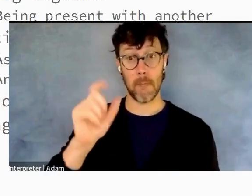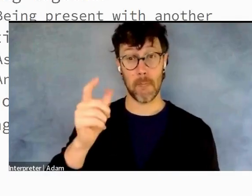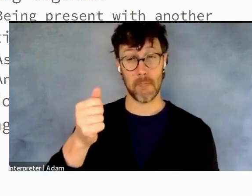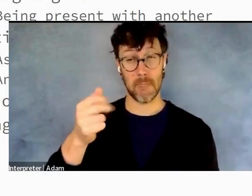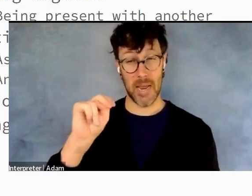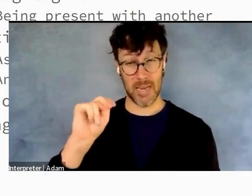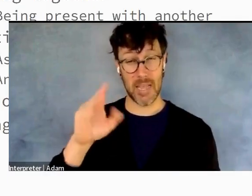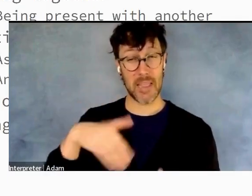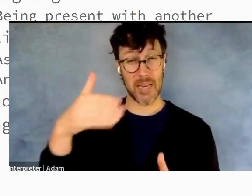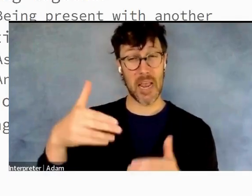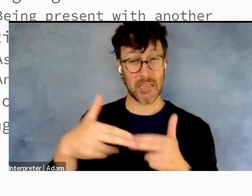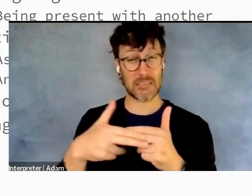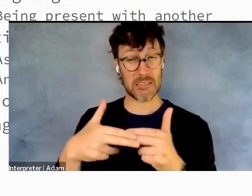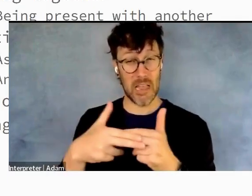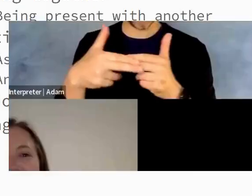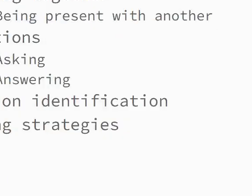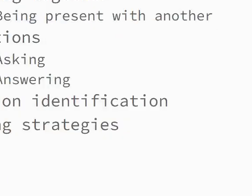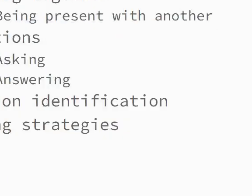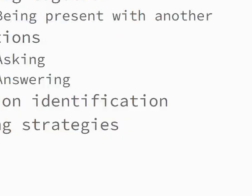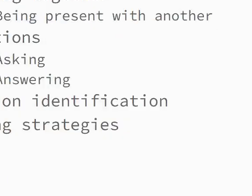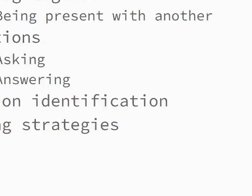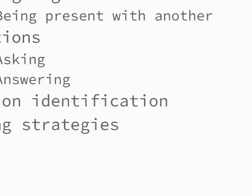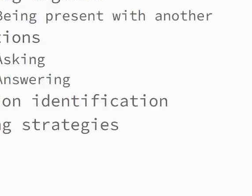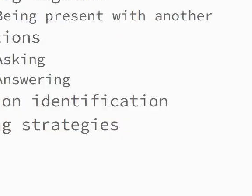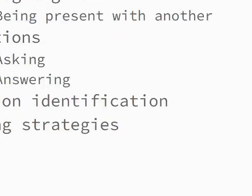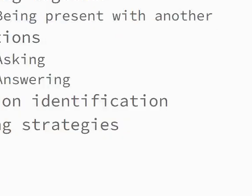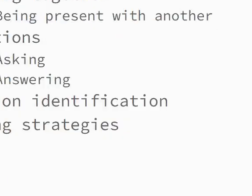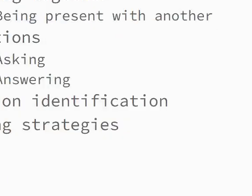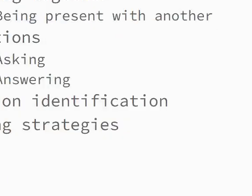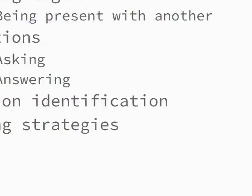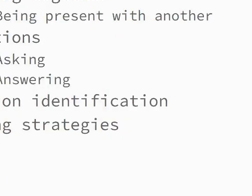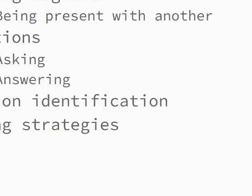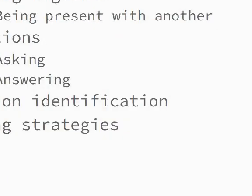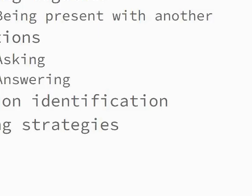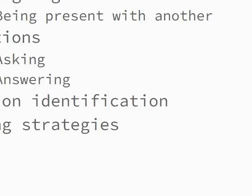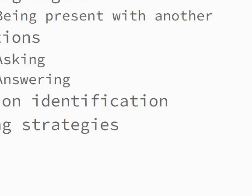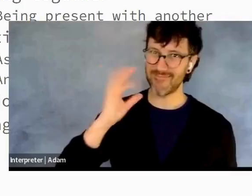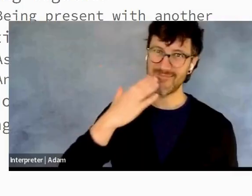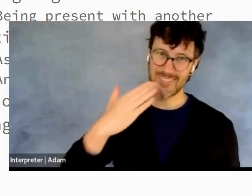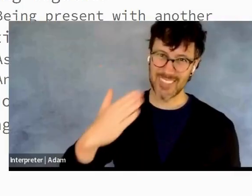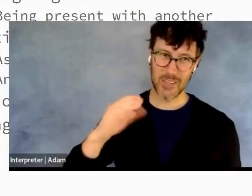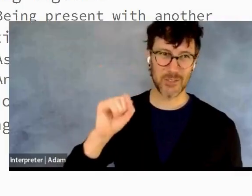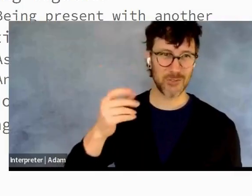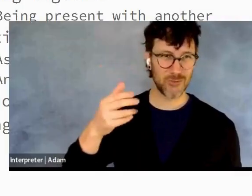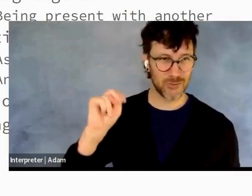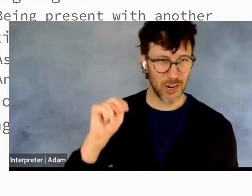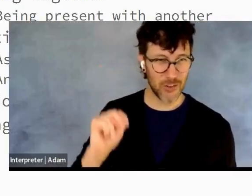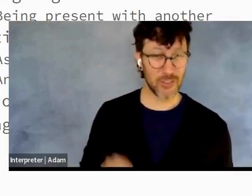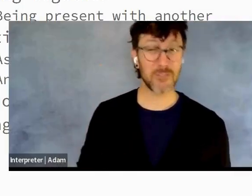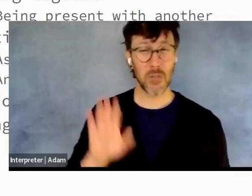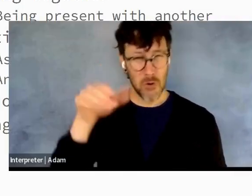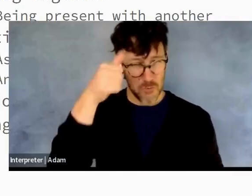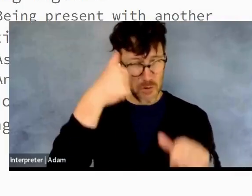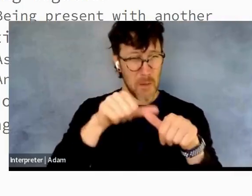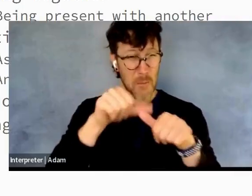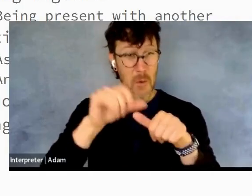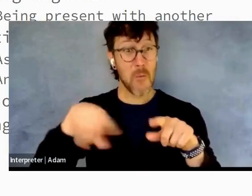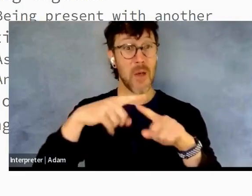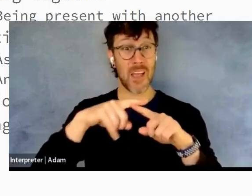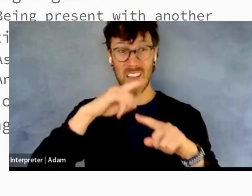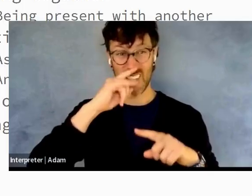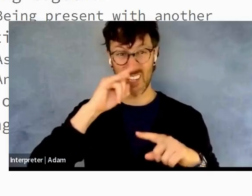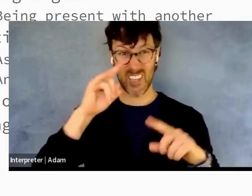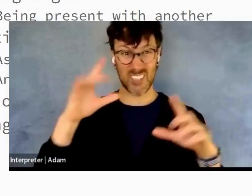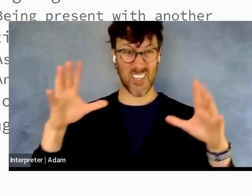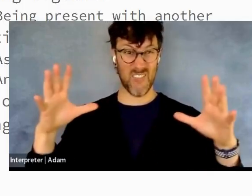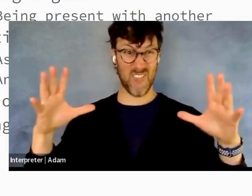I believe. Yeah, thanks, Sharon. your kids are on vacation and structuring